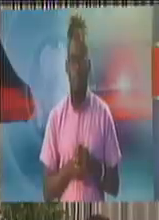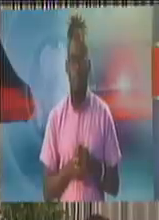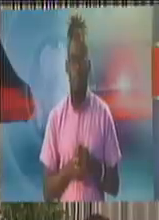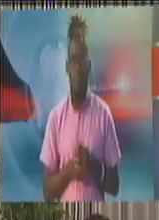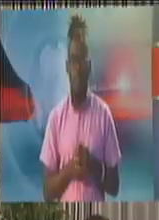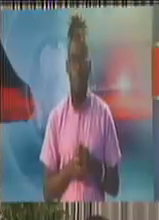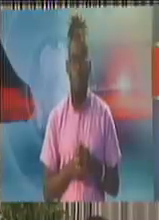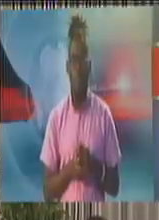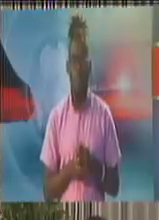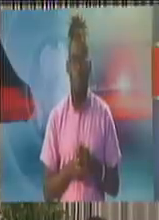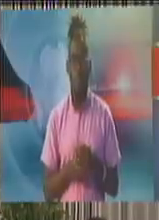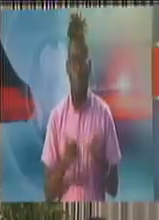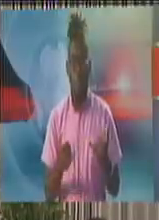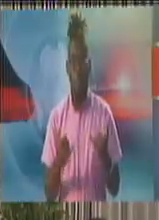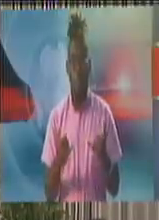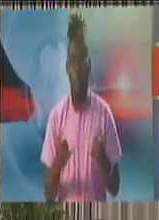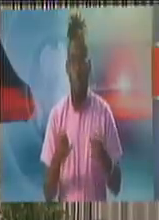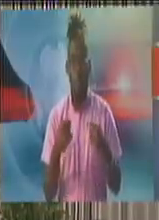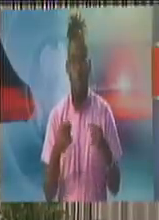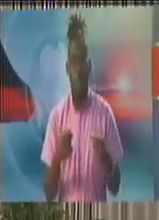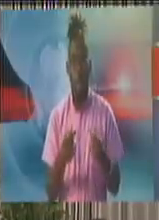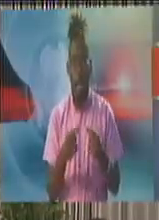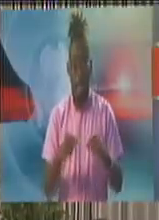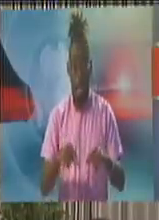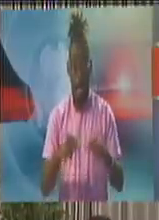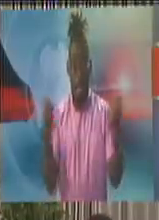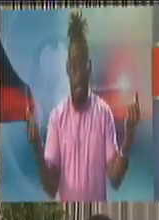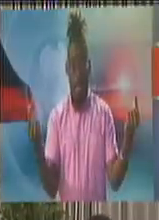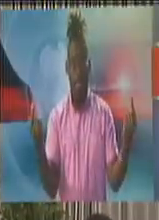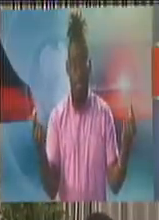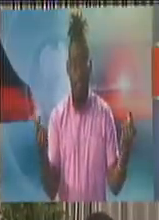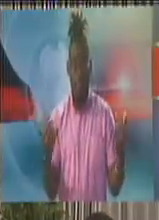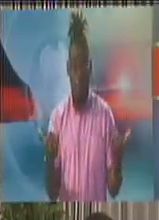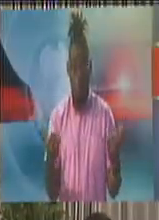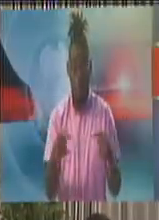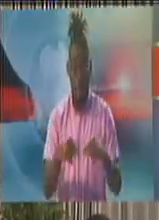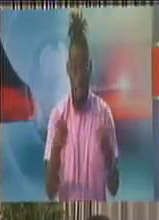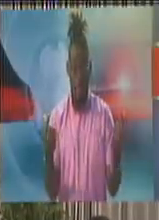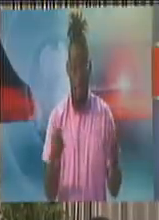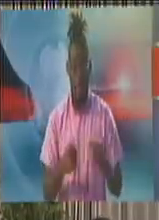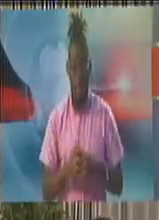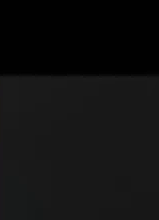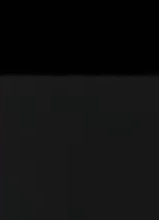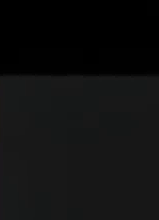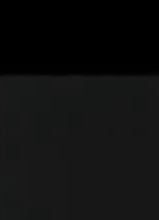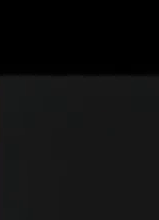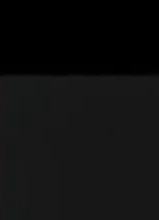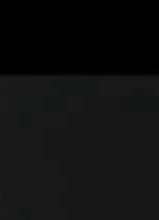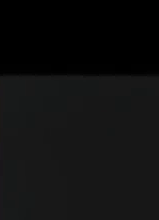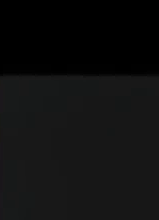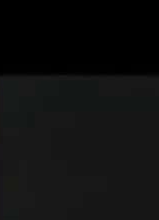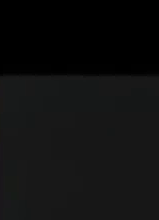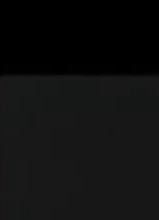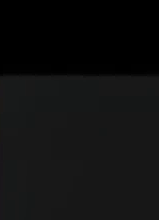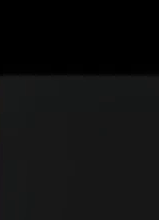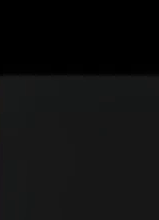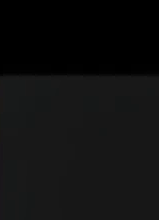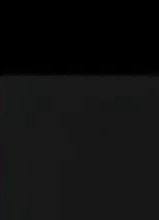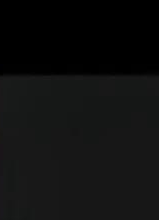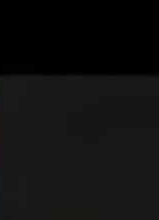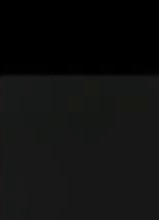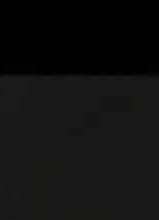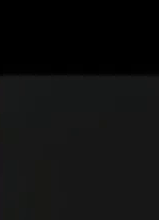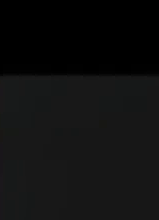Guardian Media Limited. Hi, good morning. Chester Sambrano, Guardian Media. Good morning. To Minister Young. Morning,